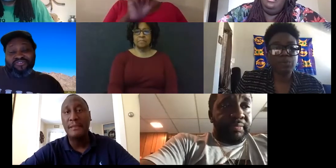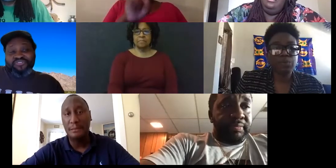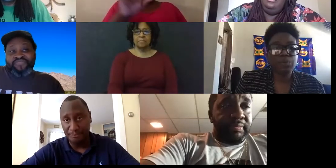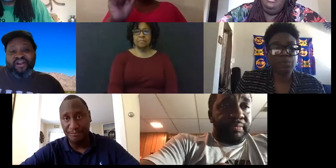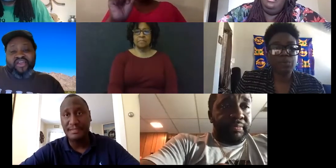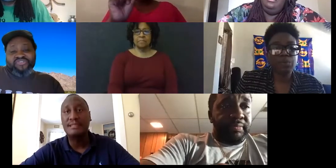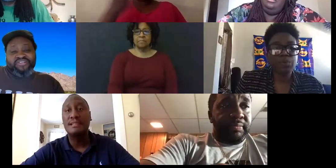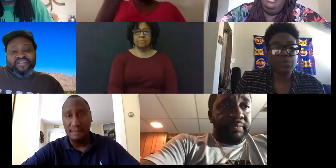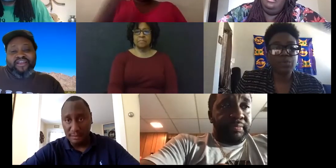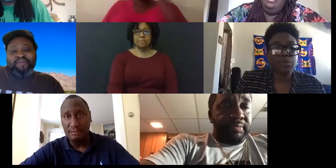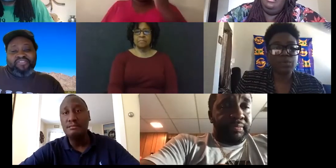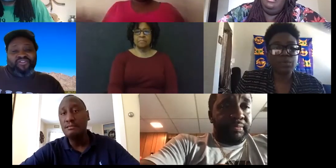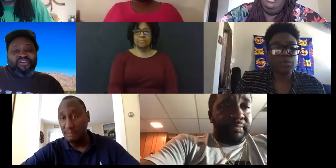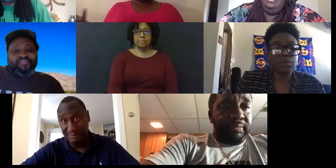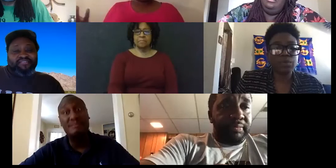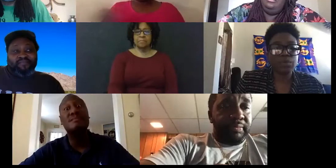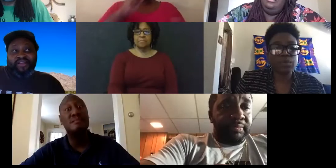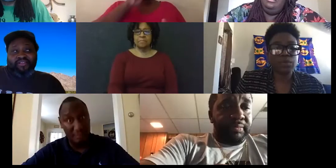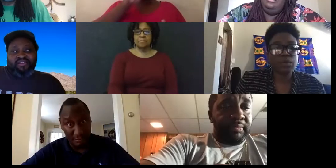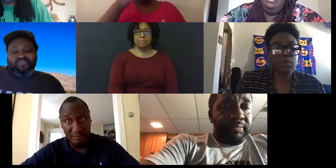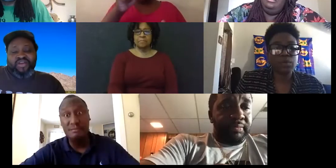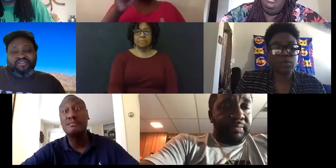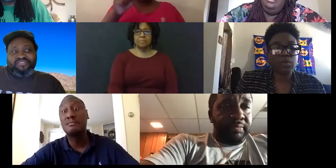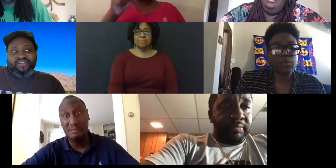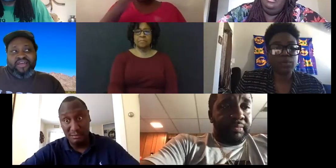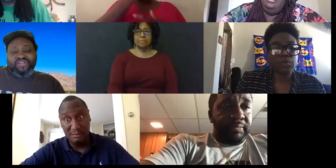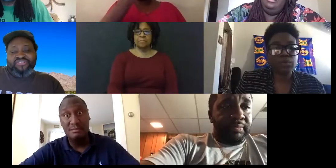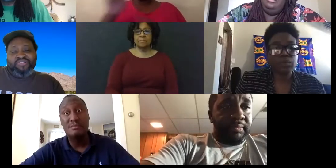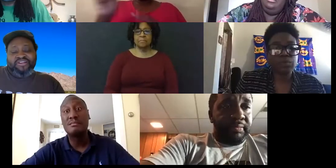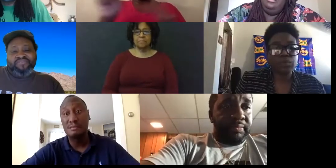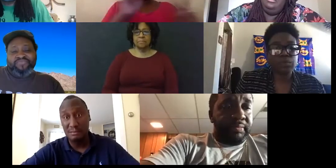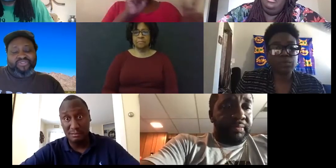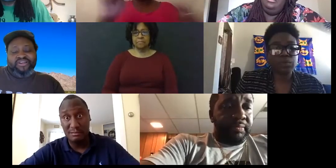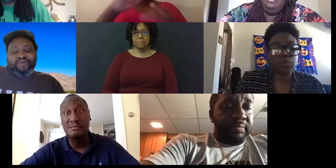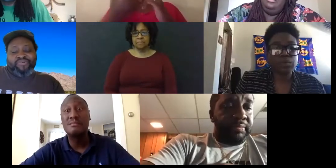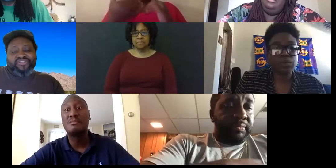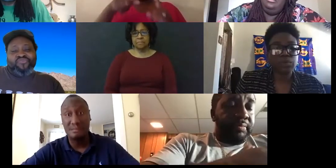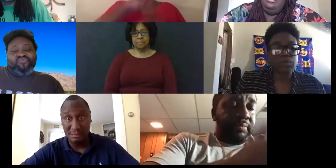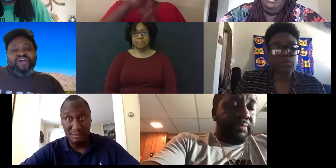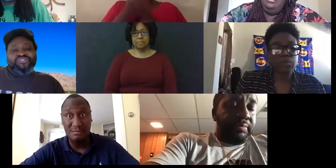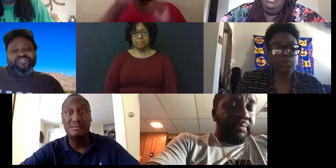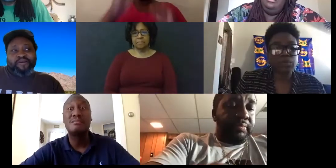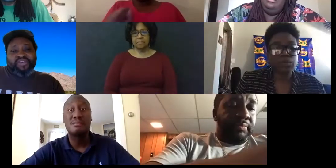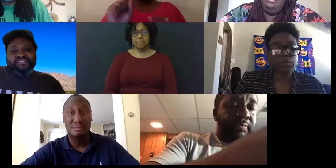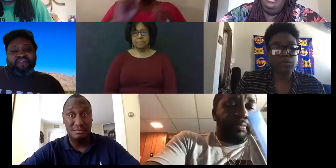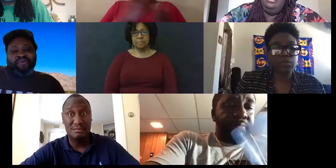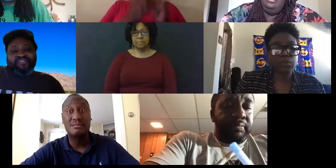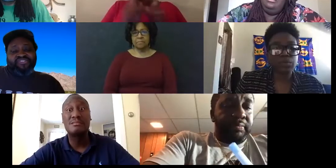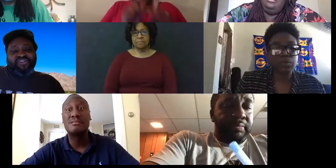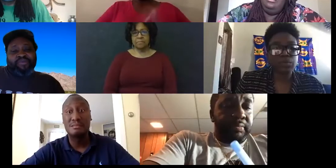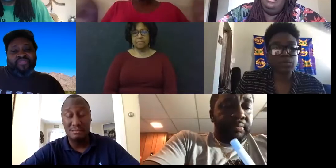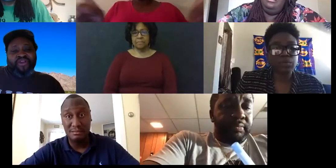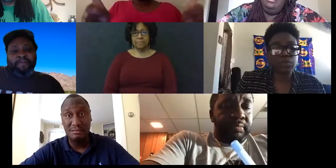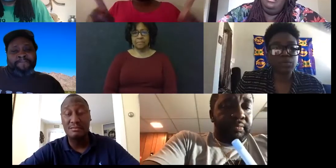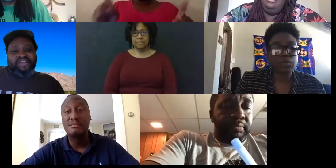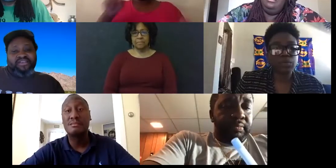is concerned. So it's a very interesting dynamic to look at this. And I'm like looking around and just seeing how things can be done differently. But it's so rushed because everybody's